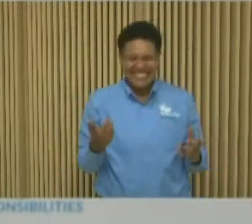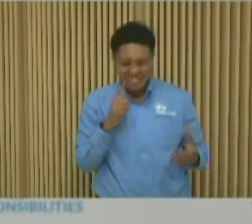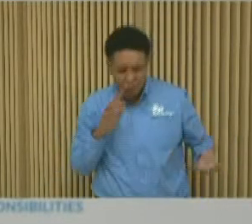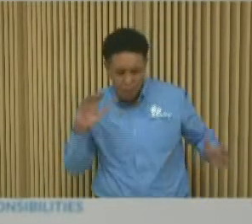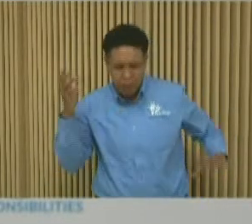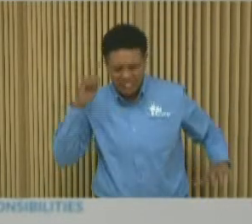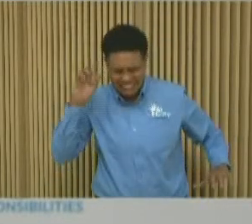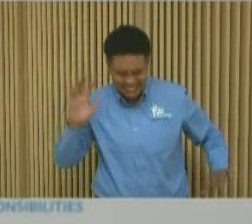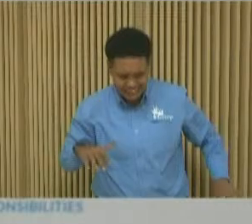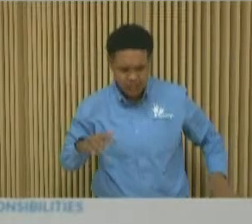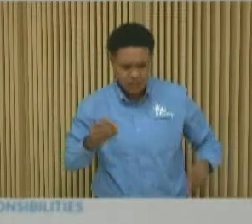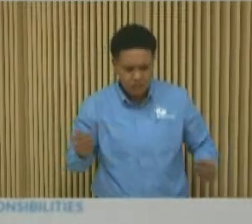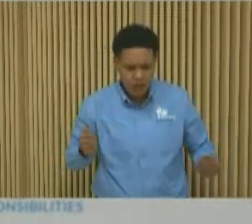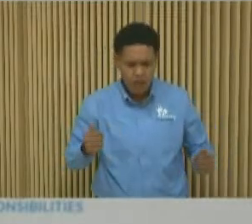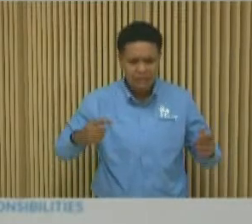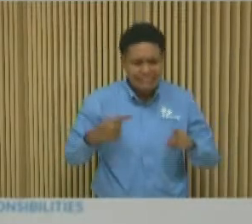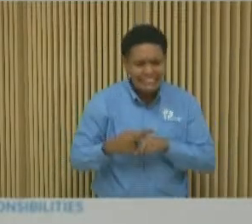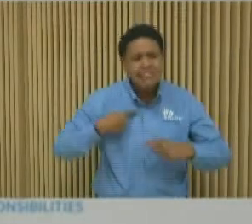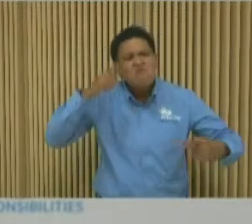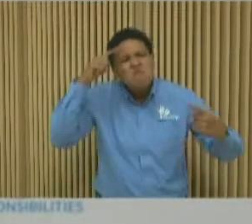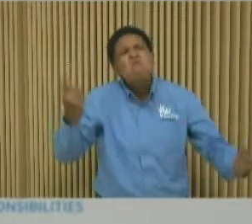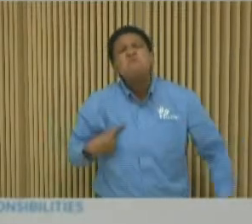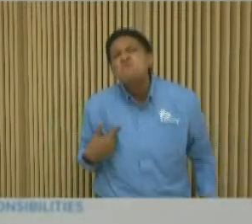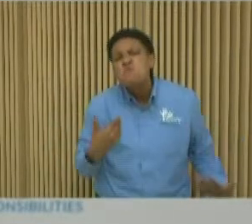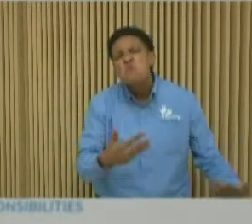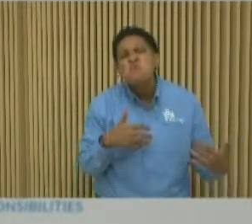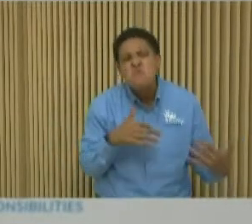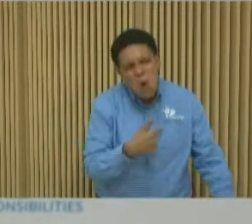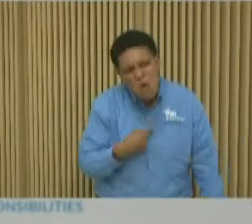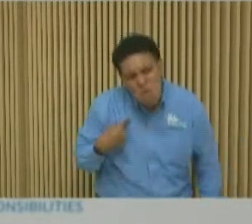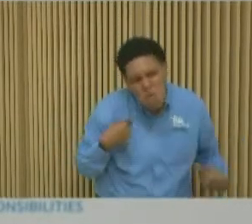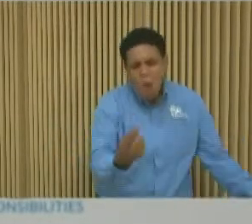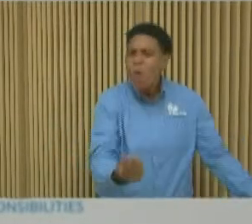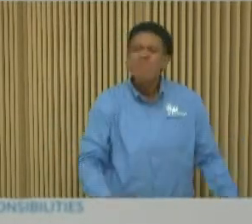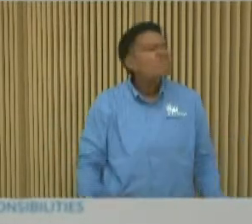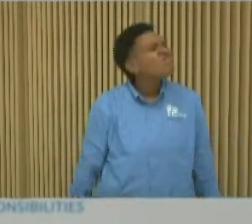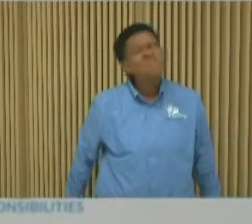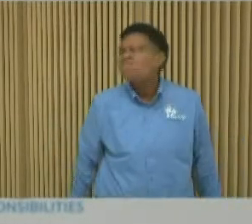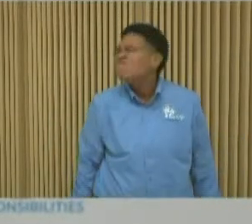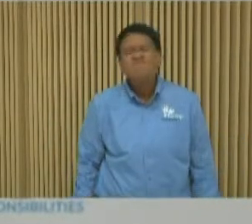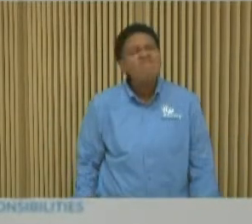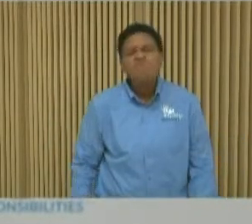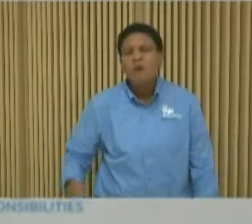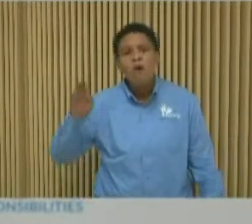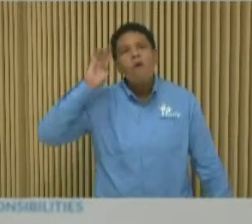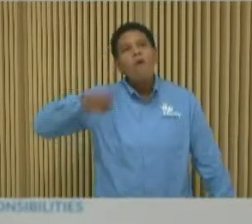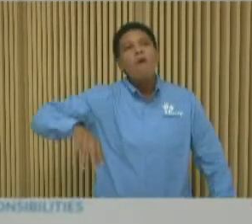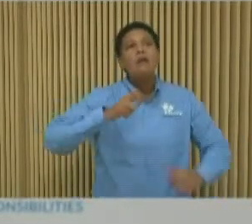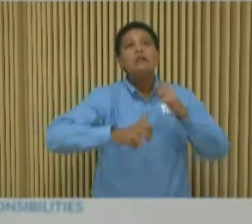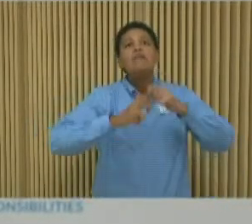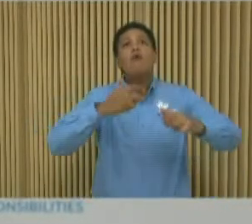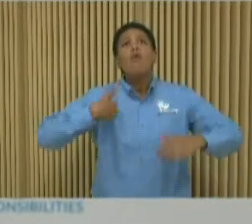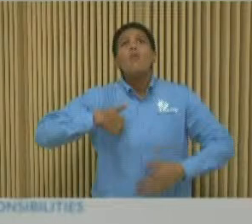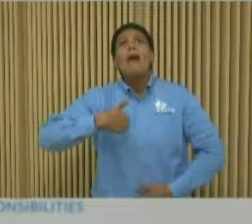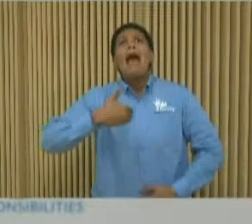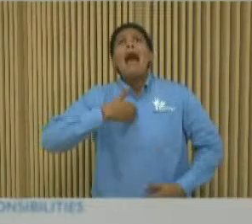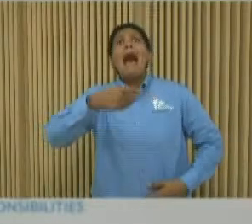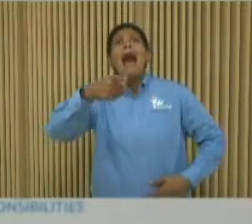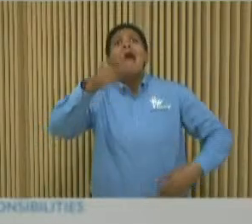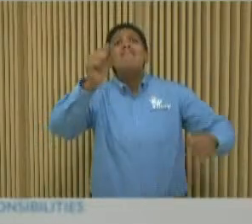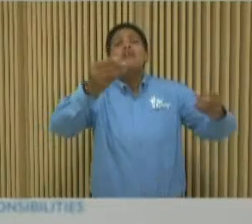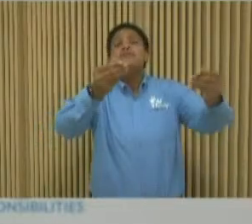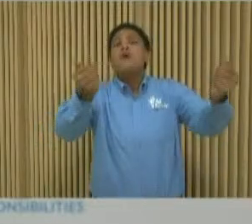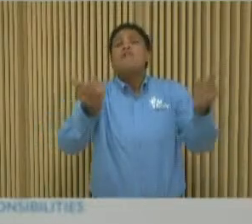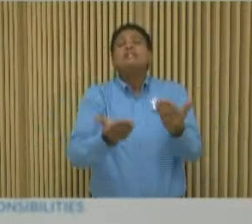disputes, disagreements. All the difficulties that we have with one another can easily be resolved, and